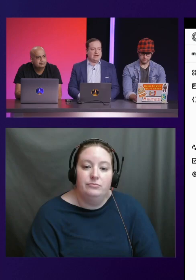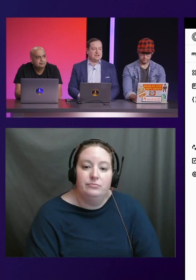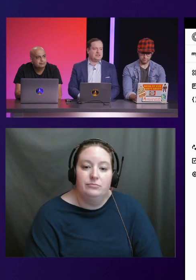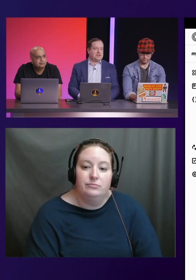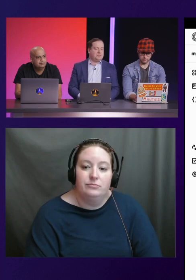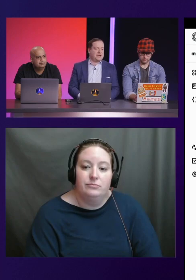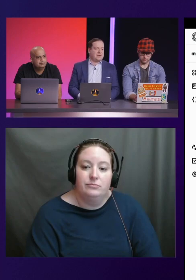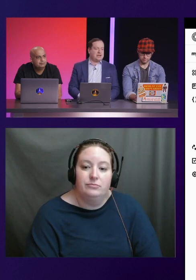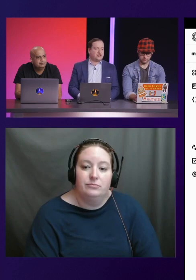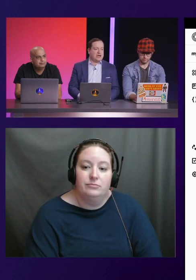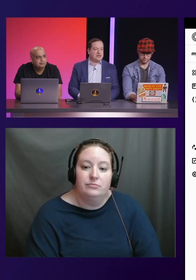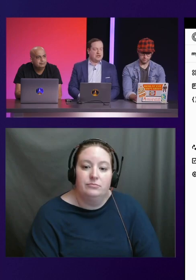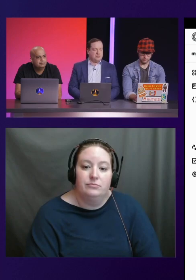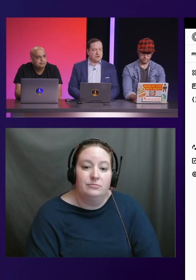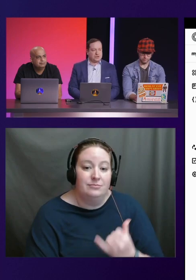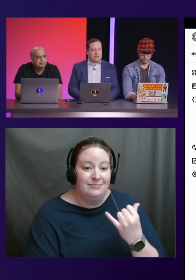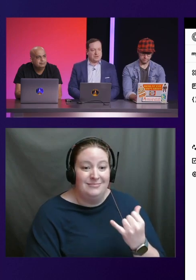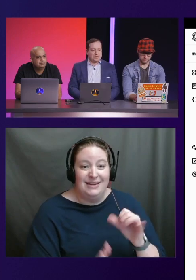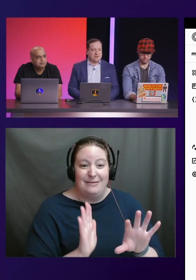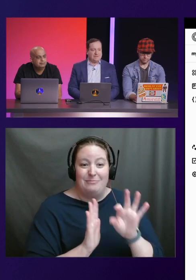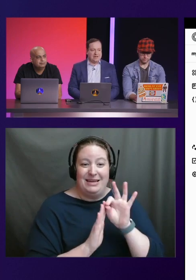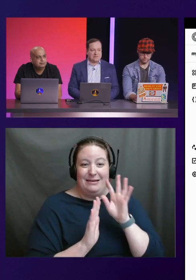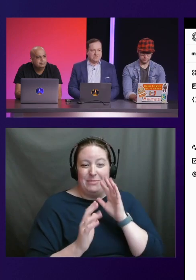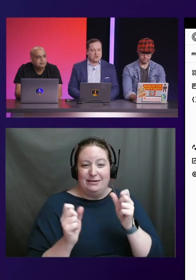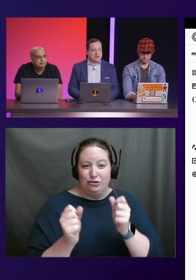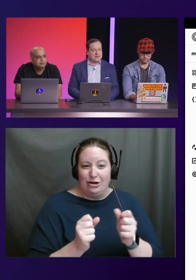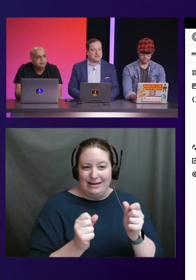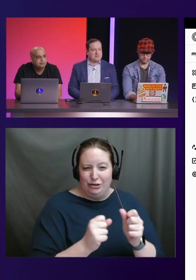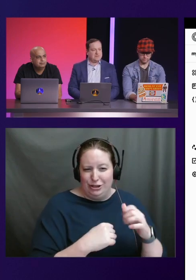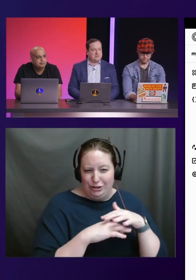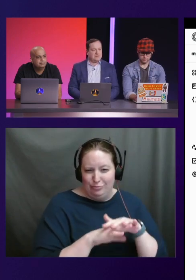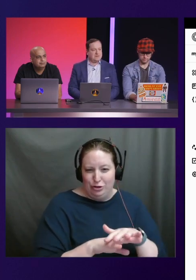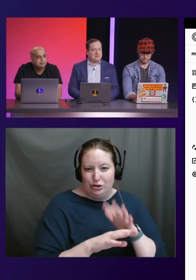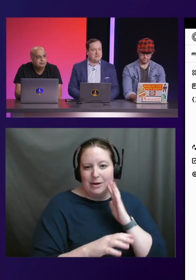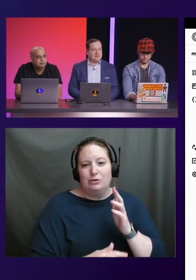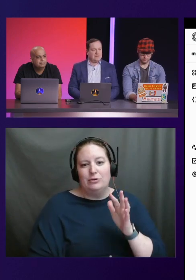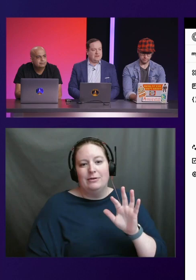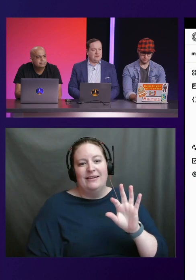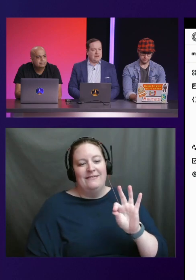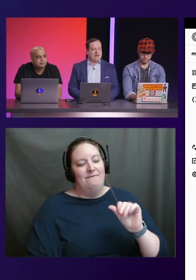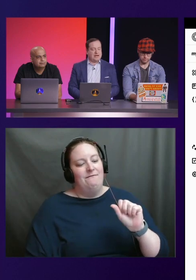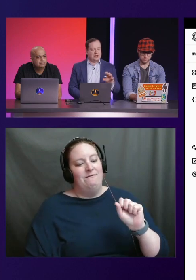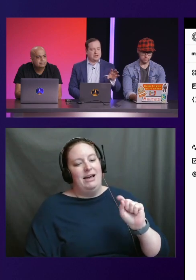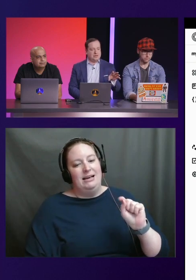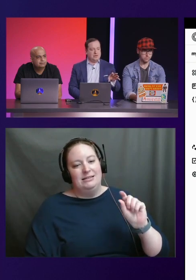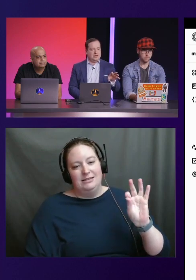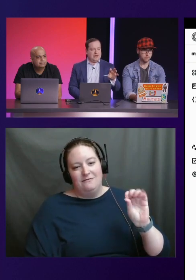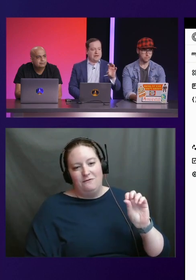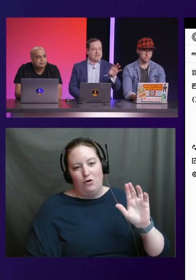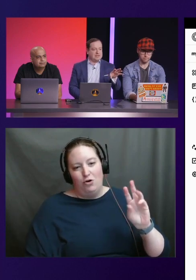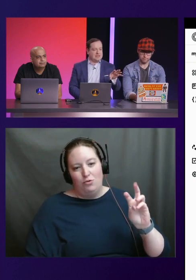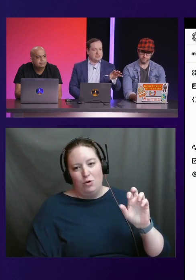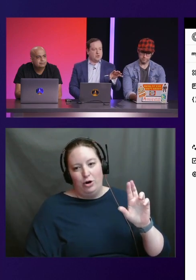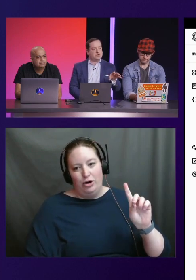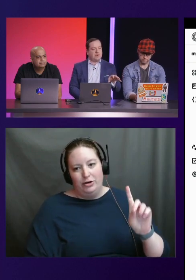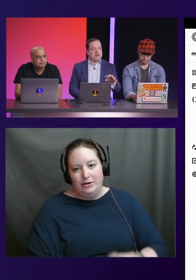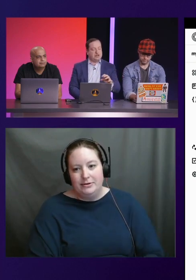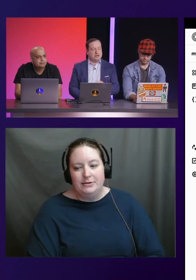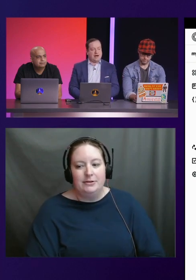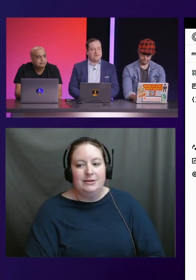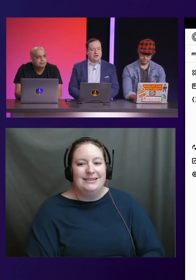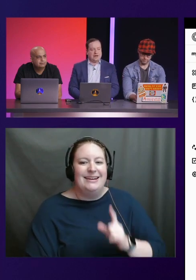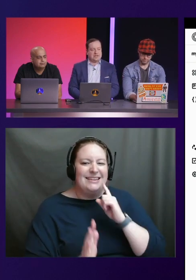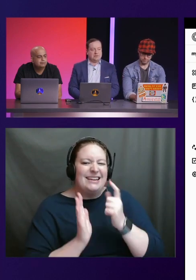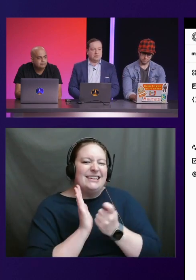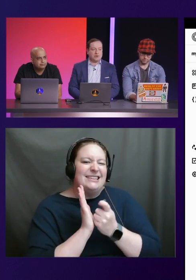And now I'm picking my strategy to merge, so I'm going to do the fast forward strategy. And I could delete the source